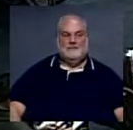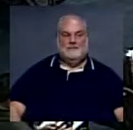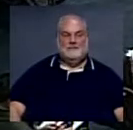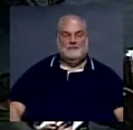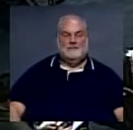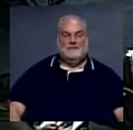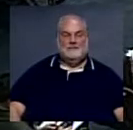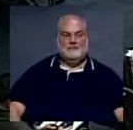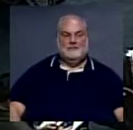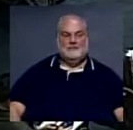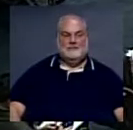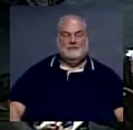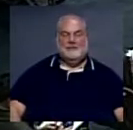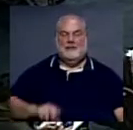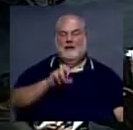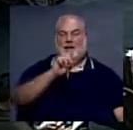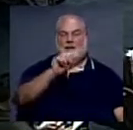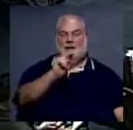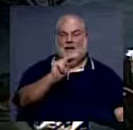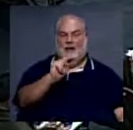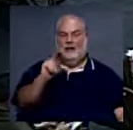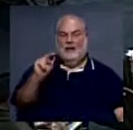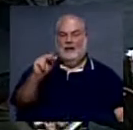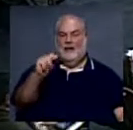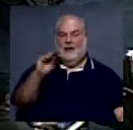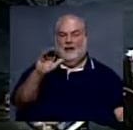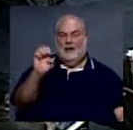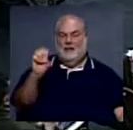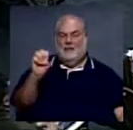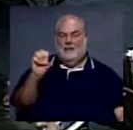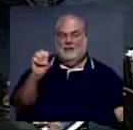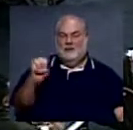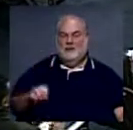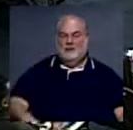Next person is Don Nance.